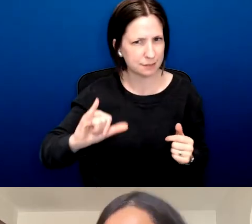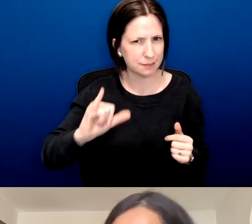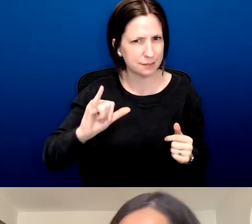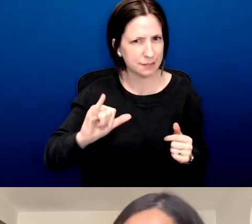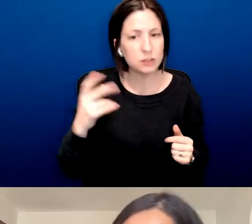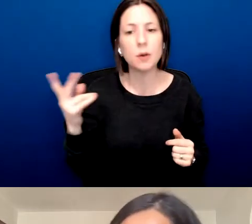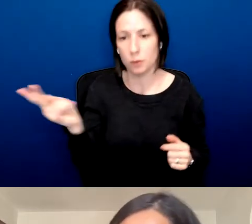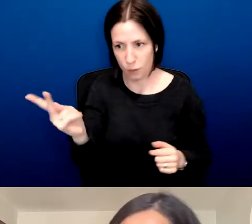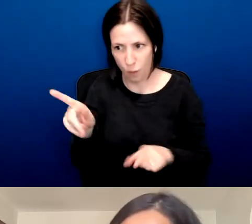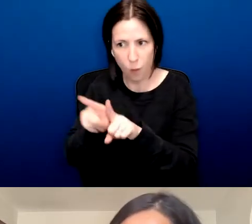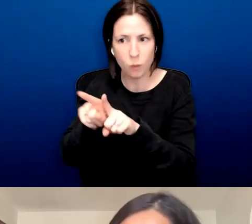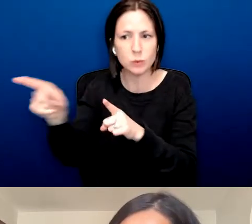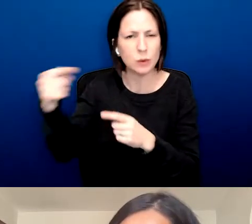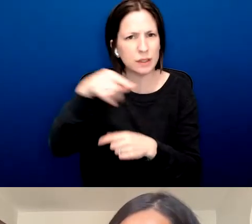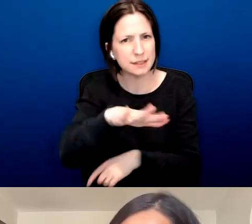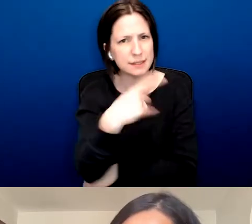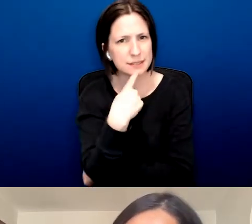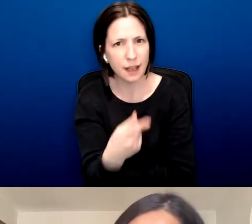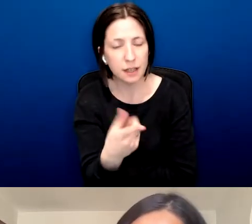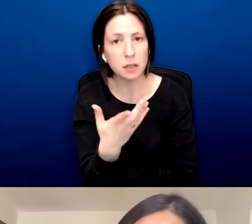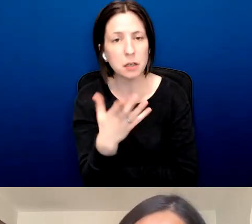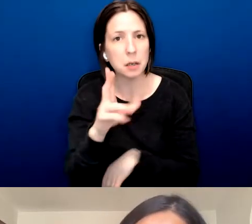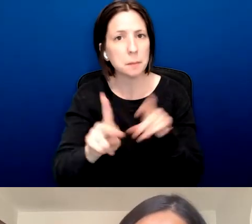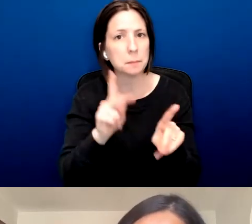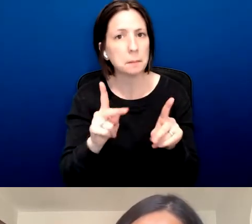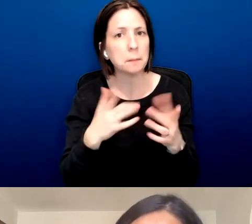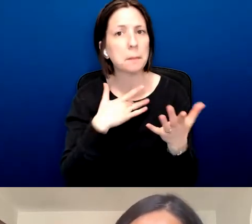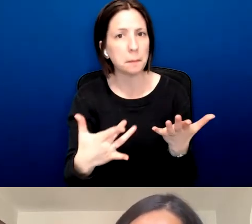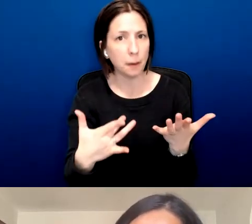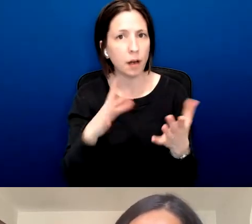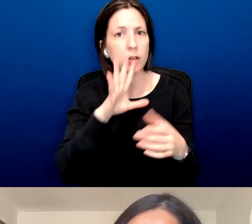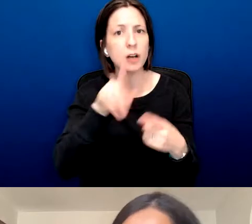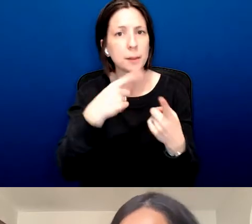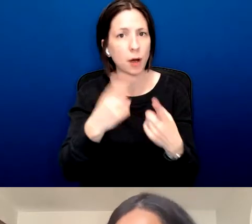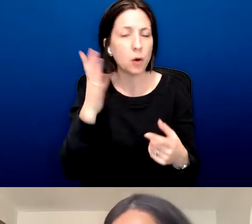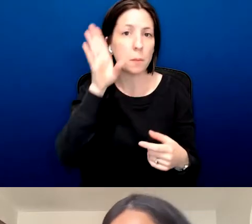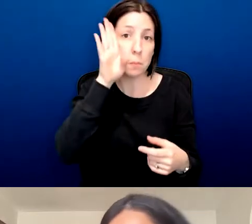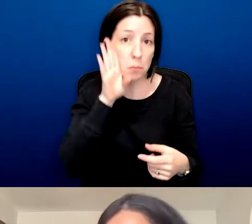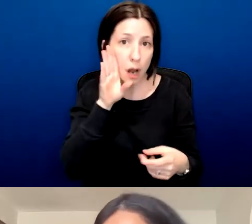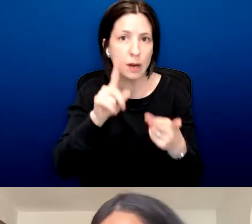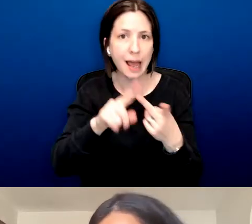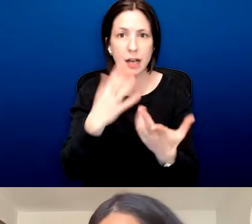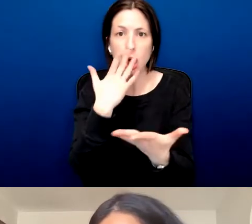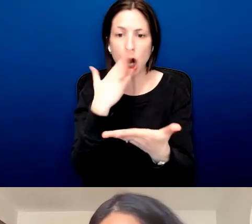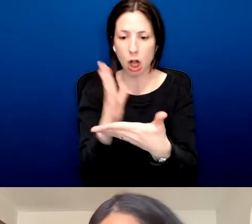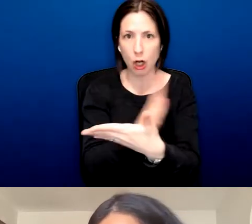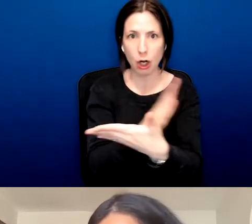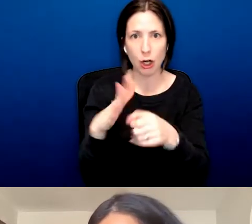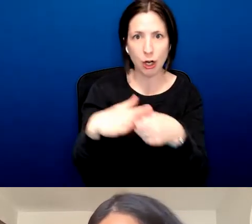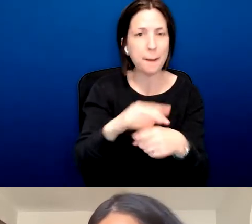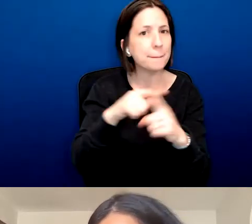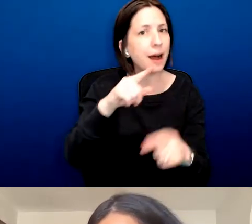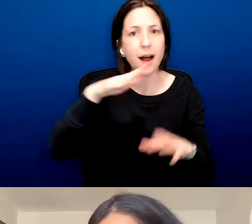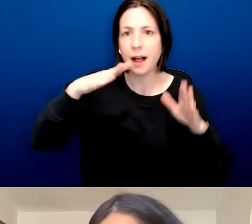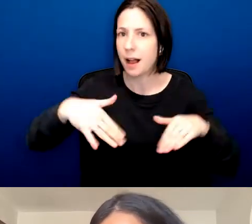also pointing to is like you people are willing to talk about brown and colorism, but not about issues of caste, which are